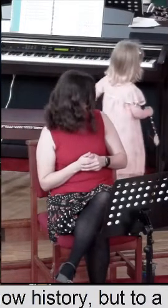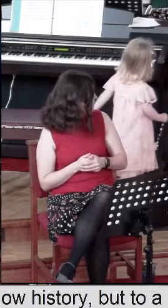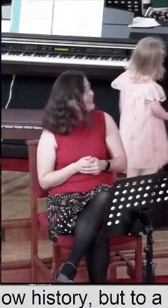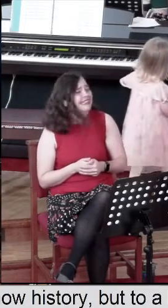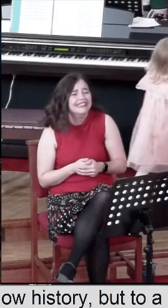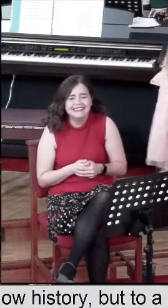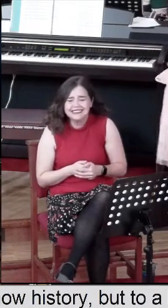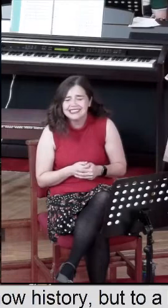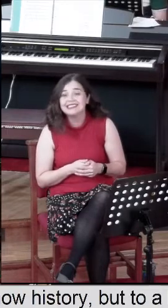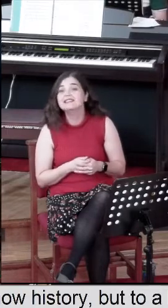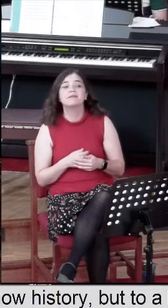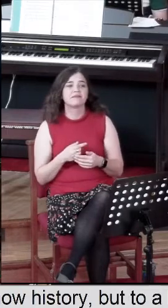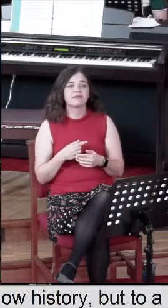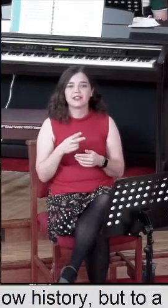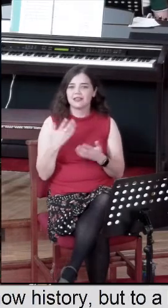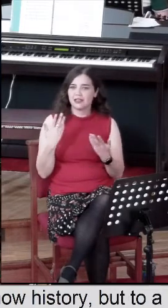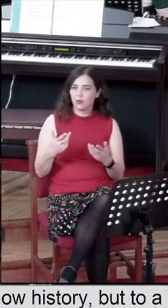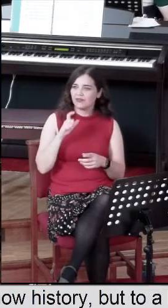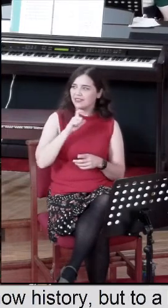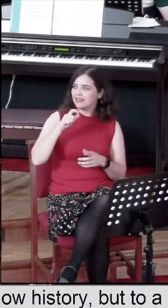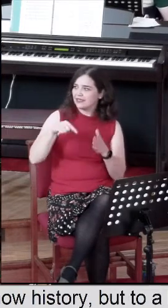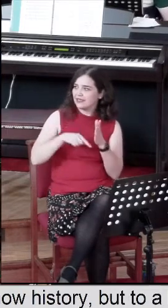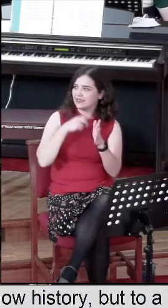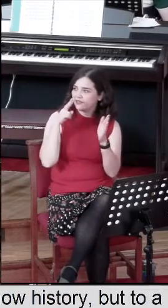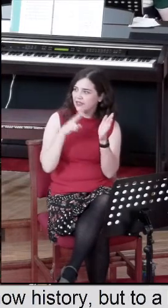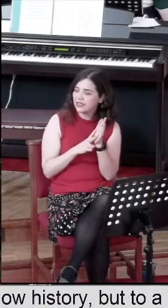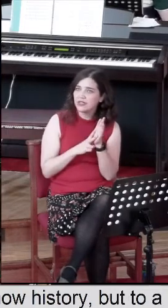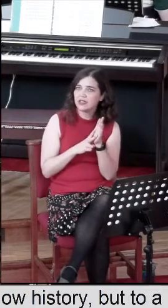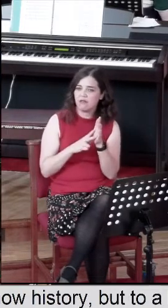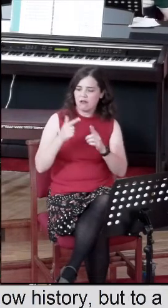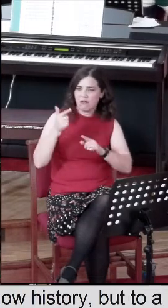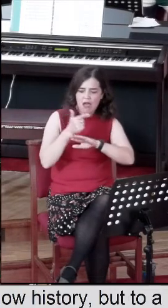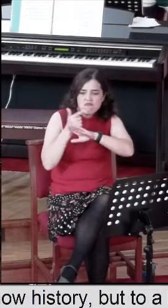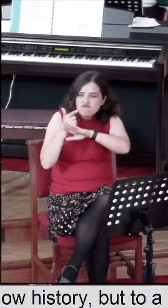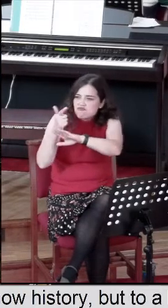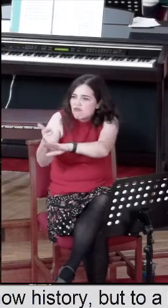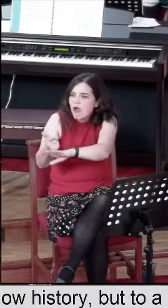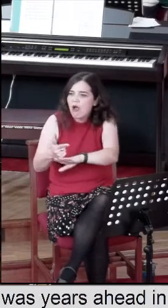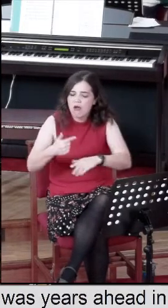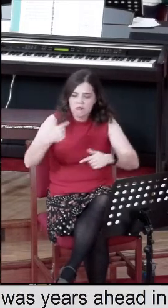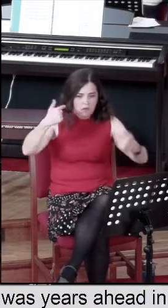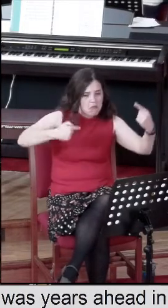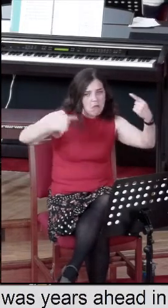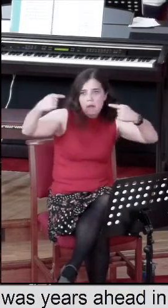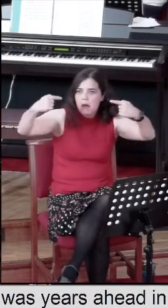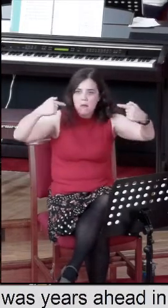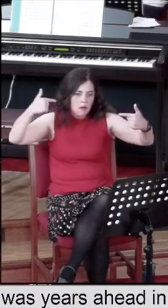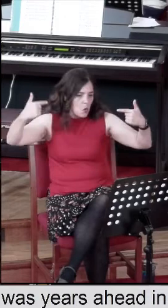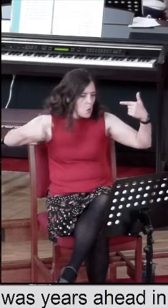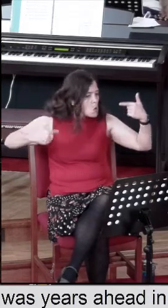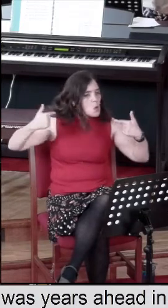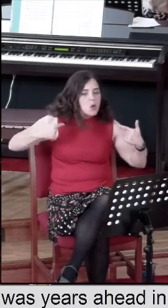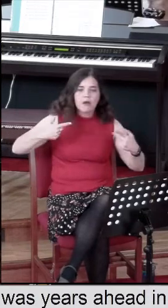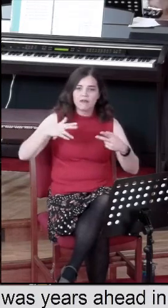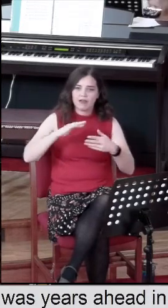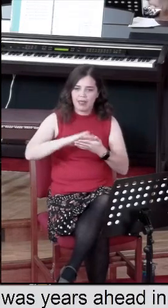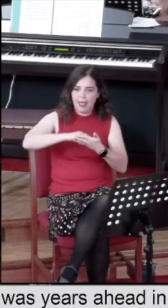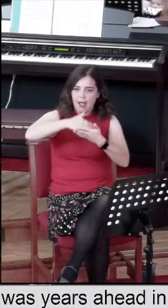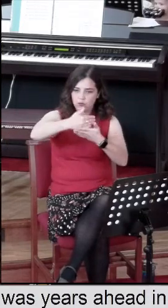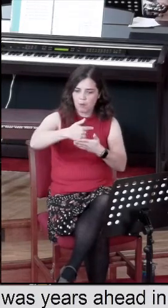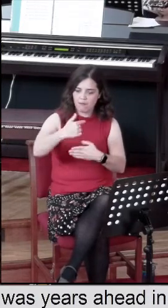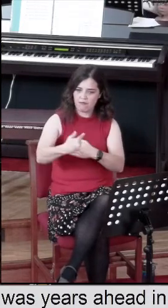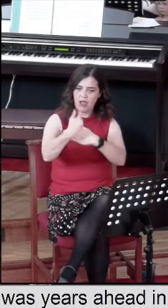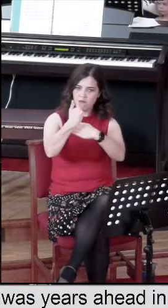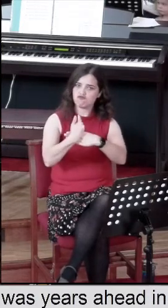now. We've got CCTV and surveillance camera. We can't go anywhere without being on film. And if you've got a laptop and if you're not very